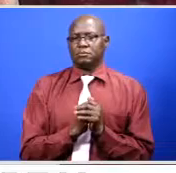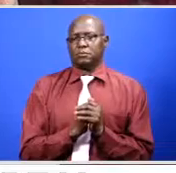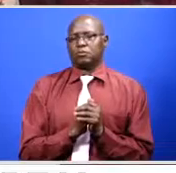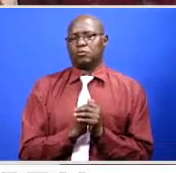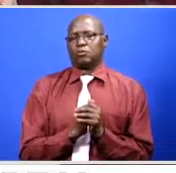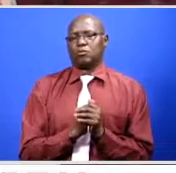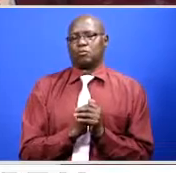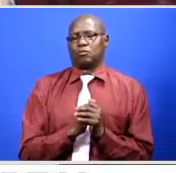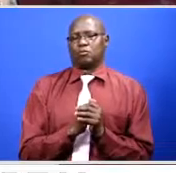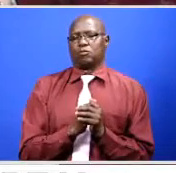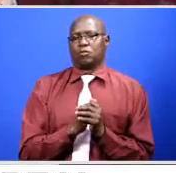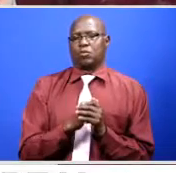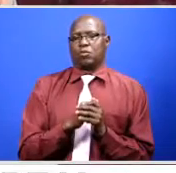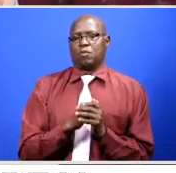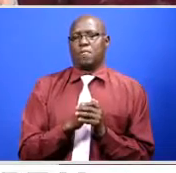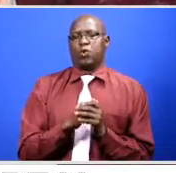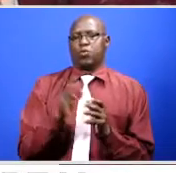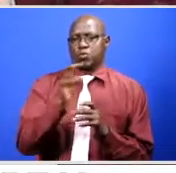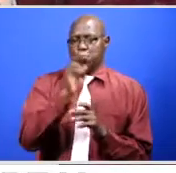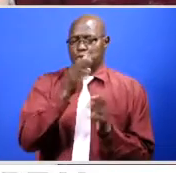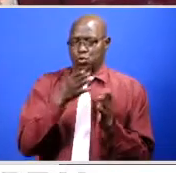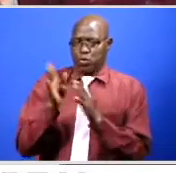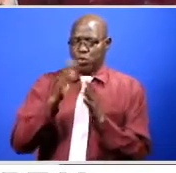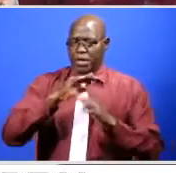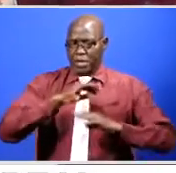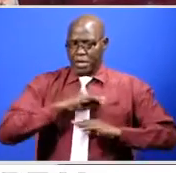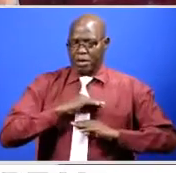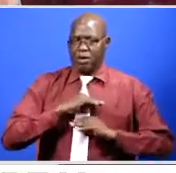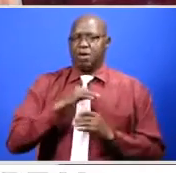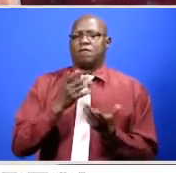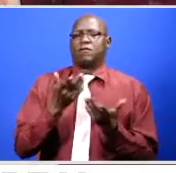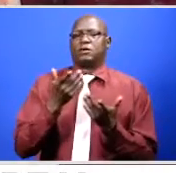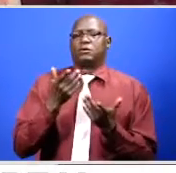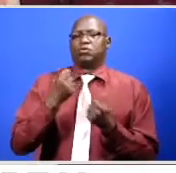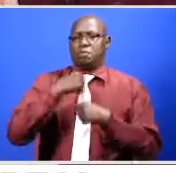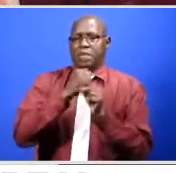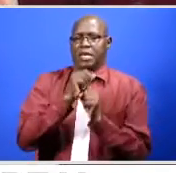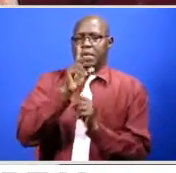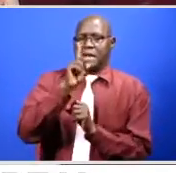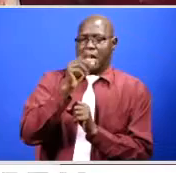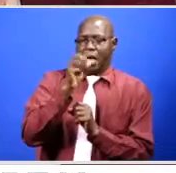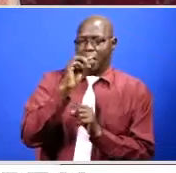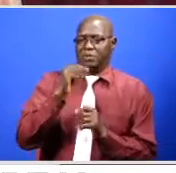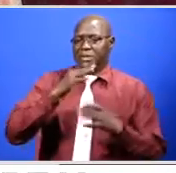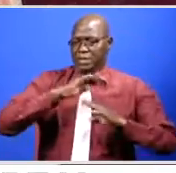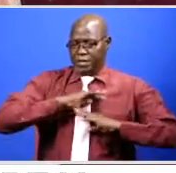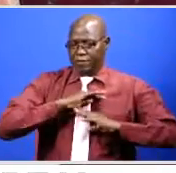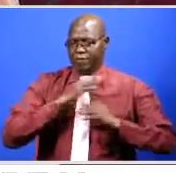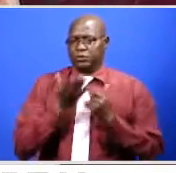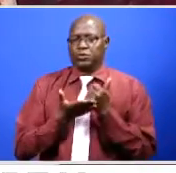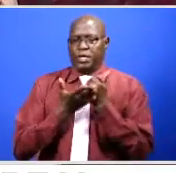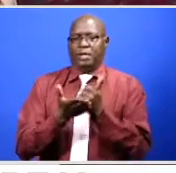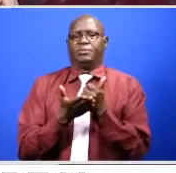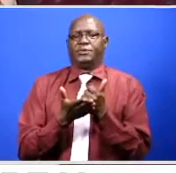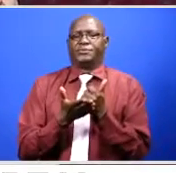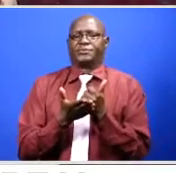kuchimba dams ya kutosha kote katika Jamhuri ya Kenya ndio ikue suluhisho ambaye ni ya